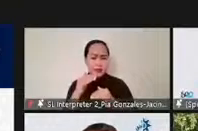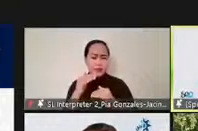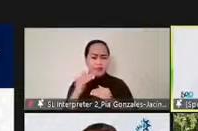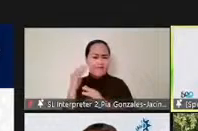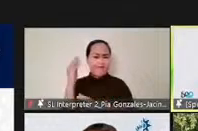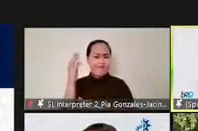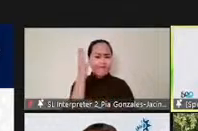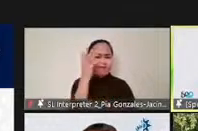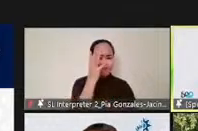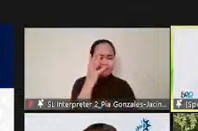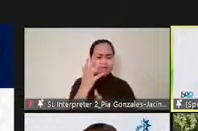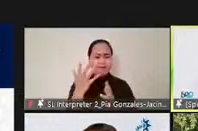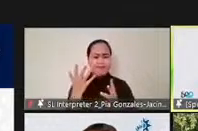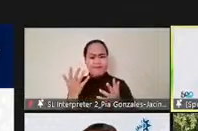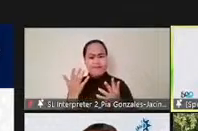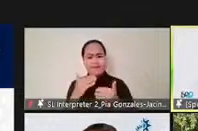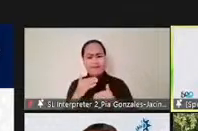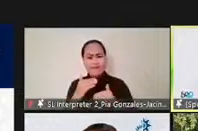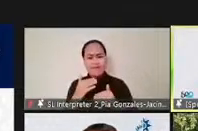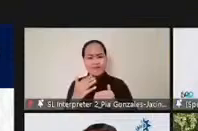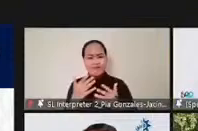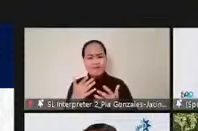limited timber,